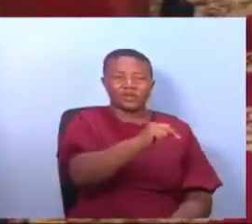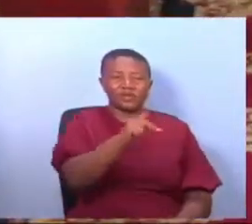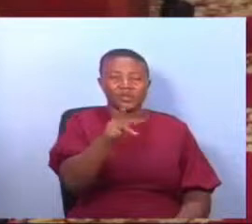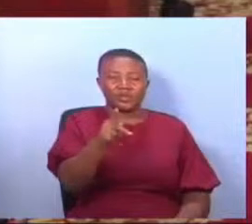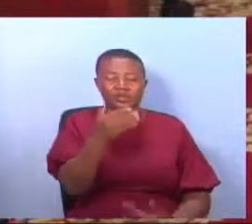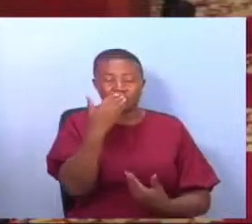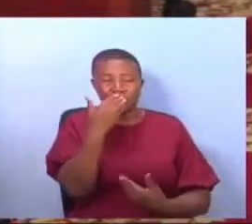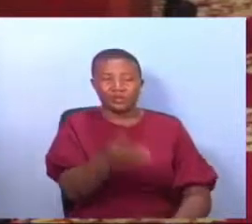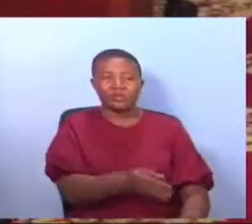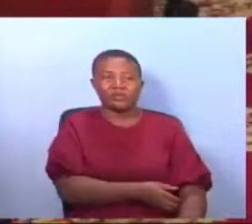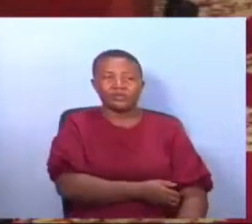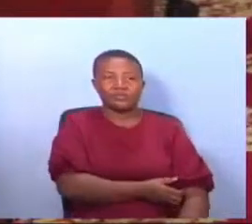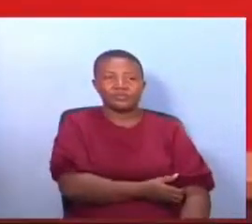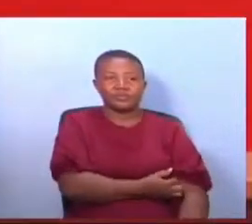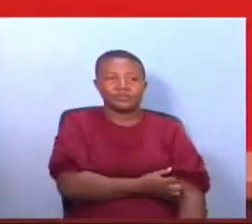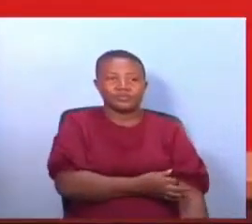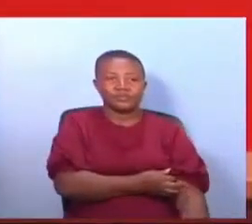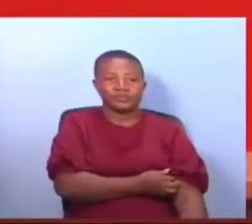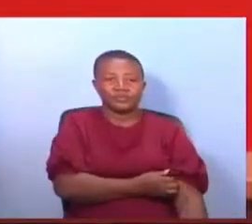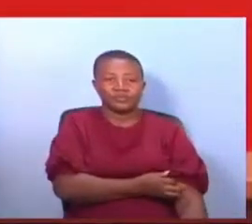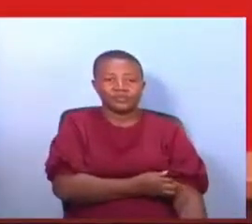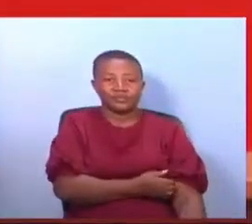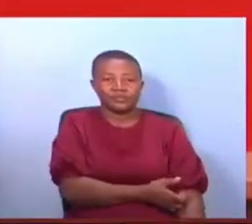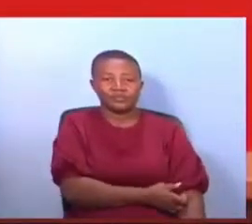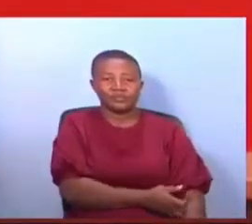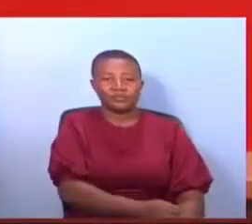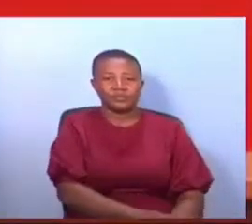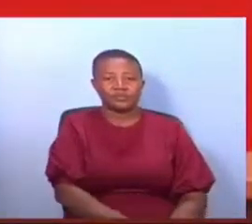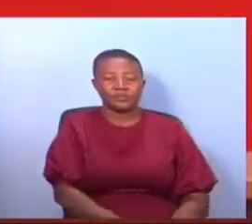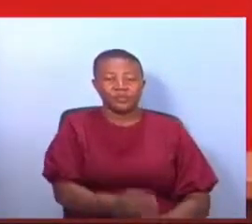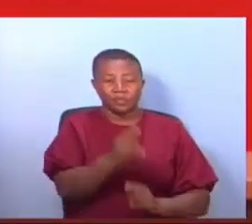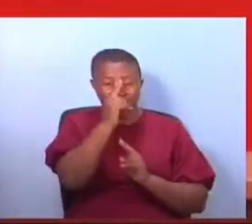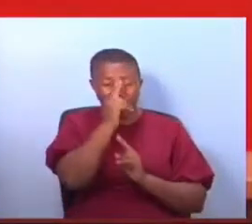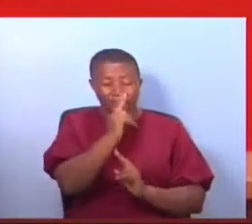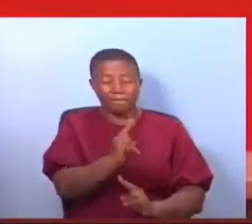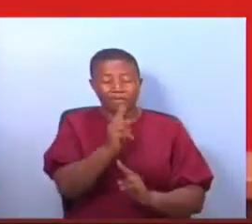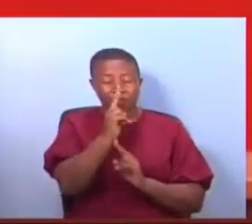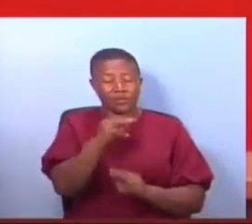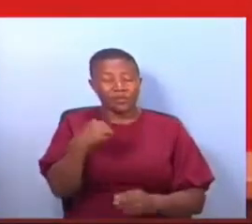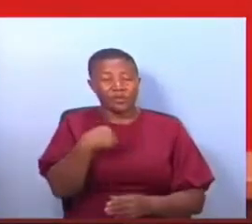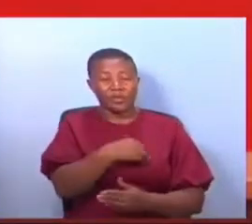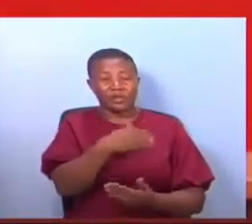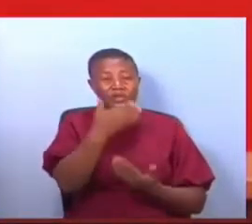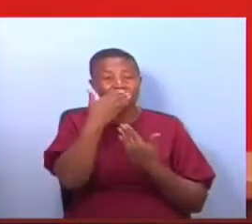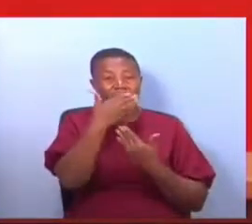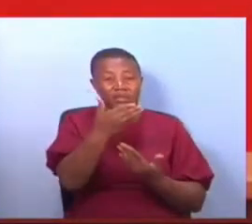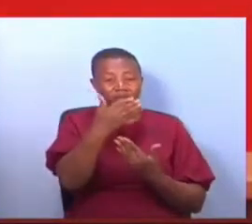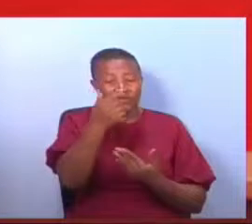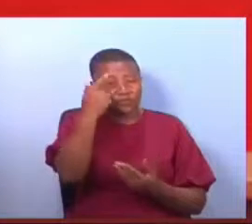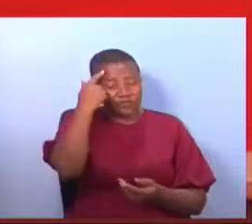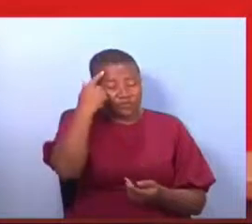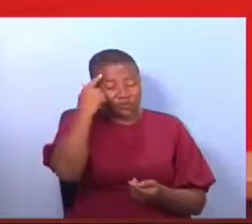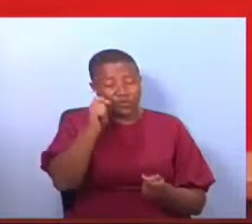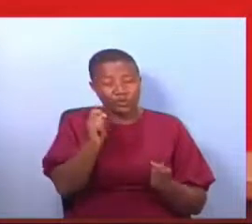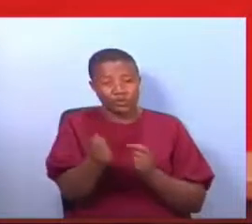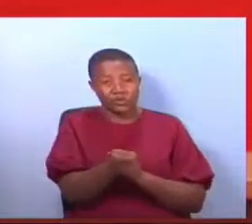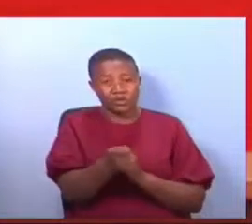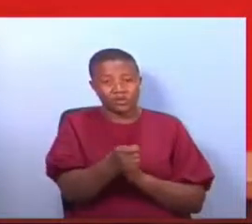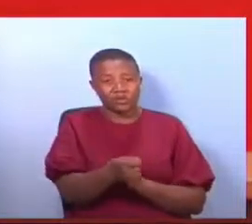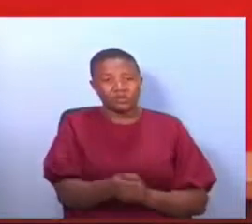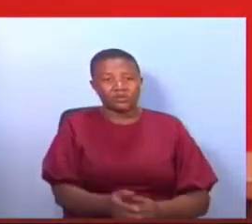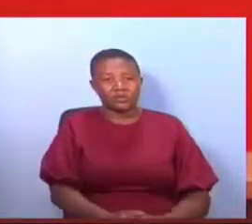you. Honourable member, thank you very much for the corrections. The point well